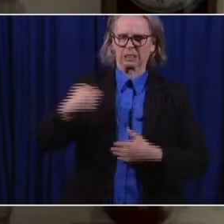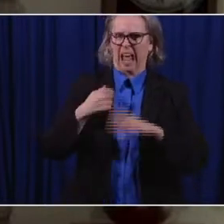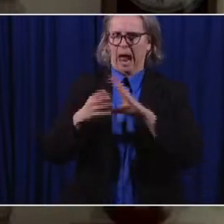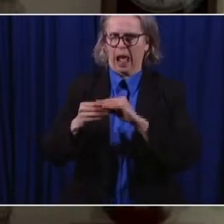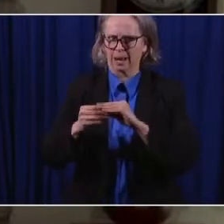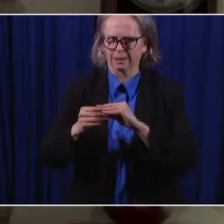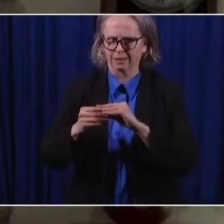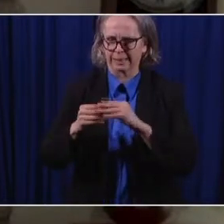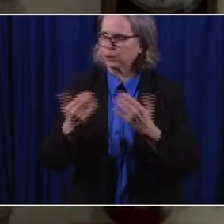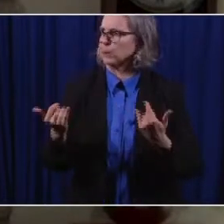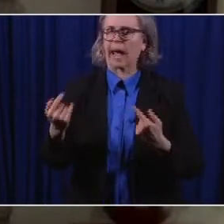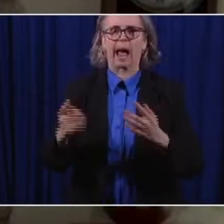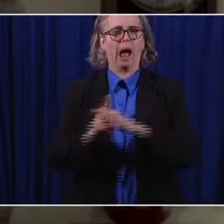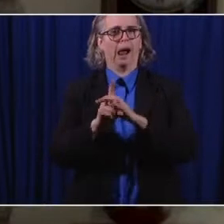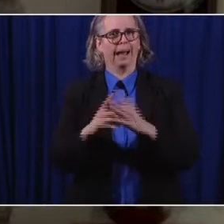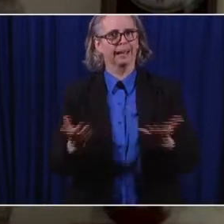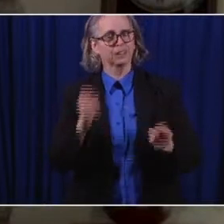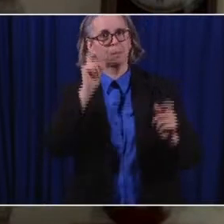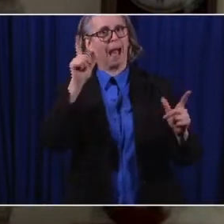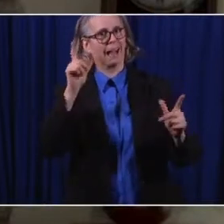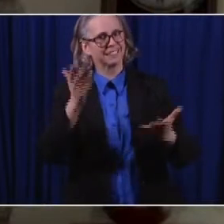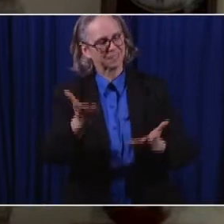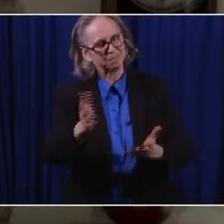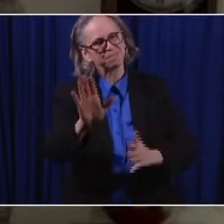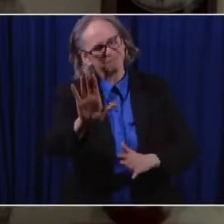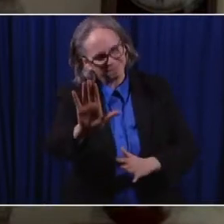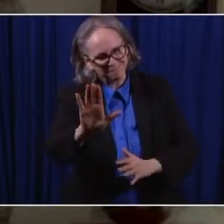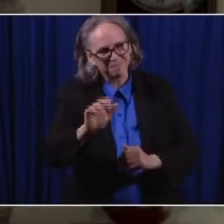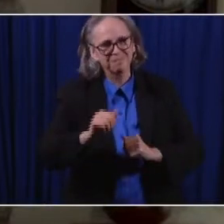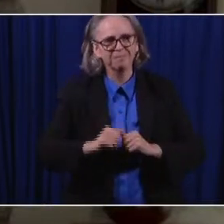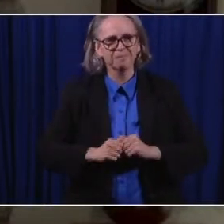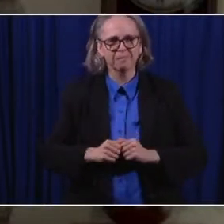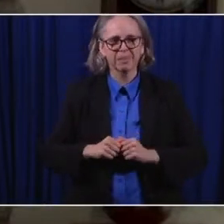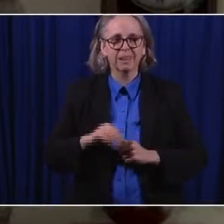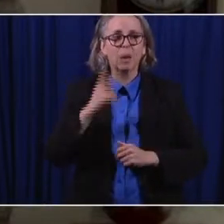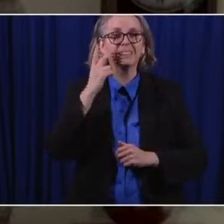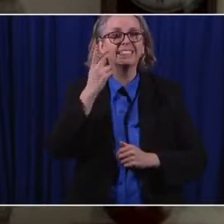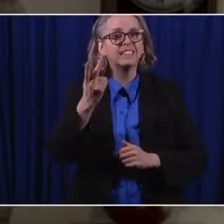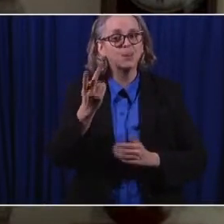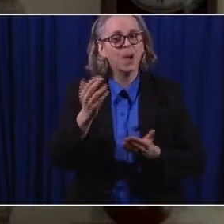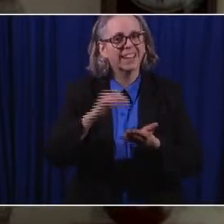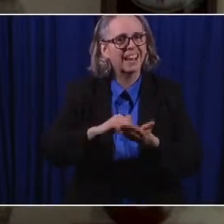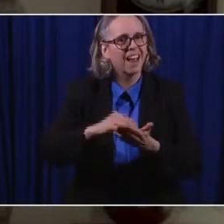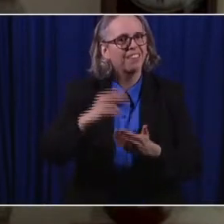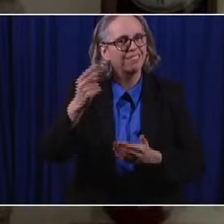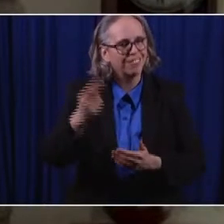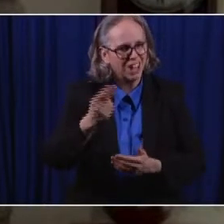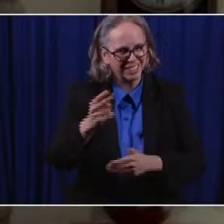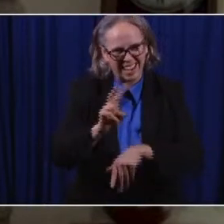barring something unforeseen, we'll be back here at 2 o'clock on Thursday. Thank you very much.